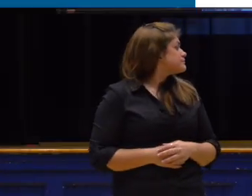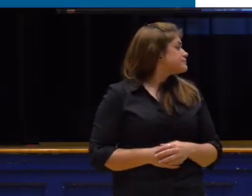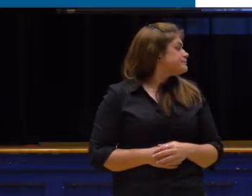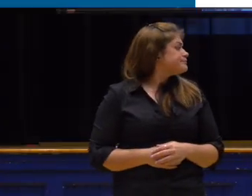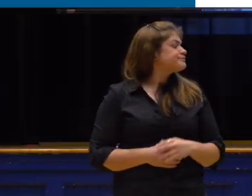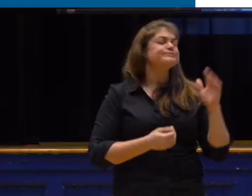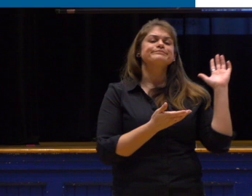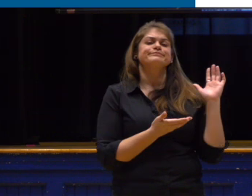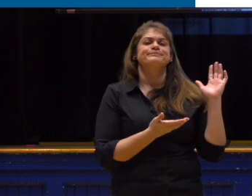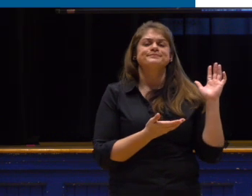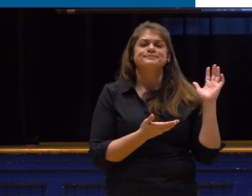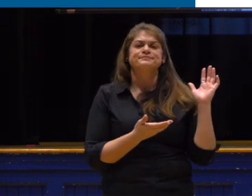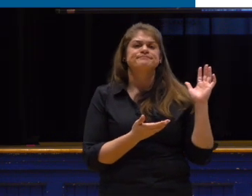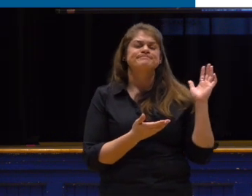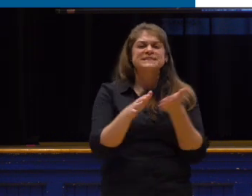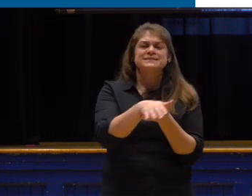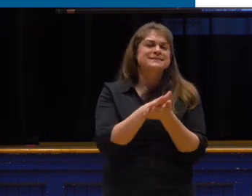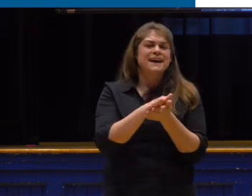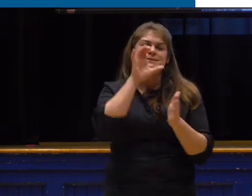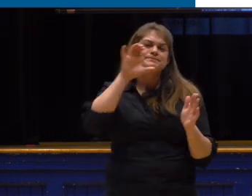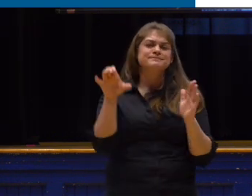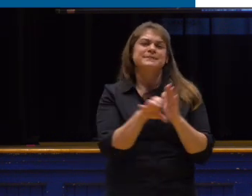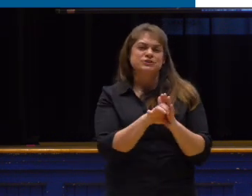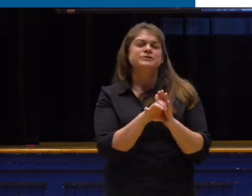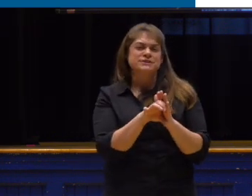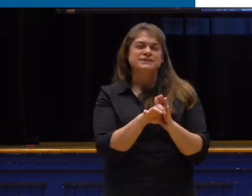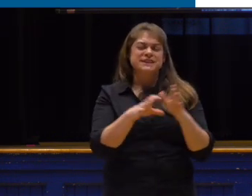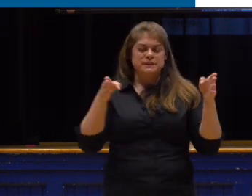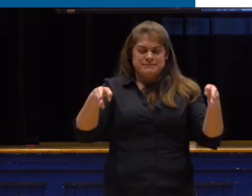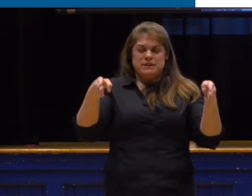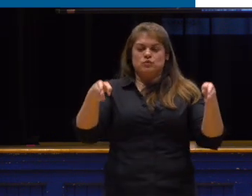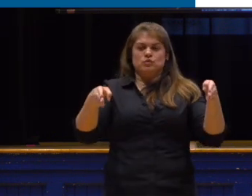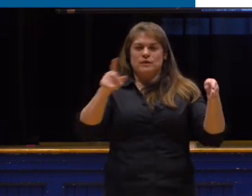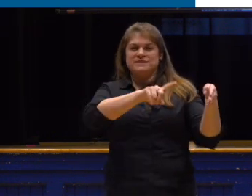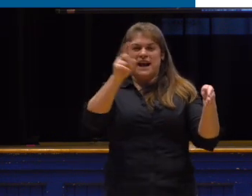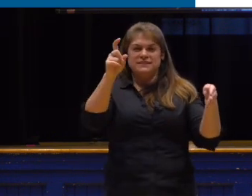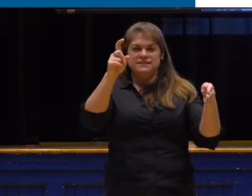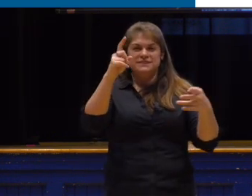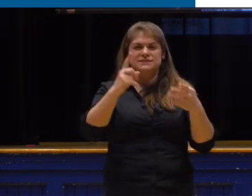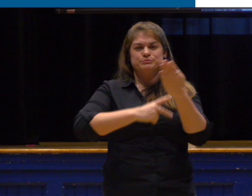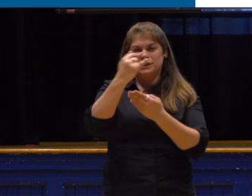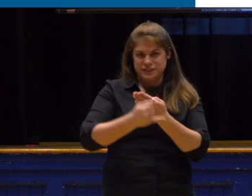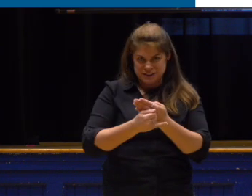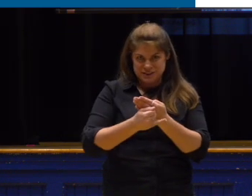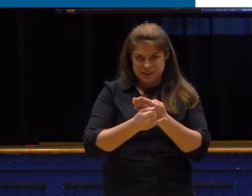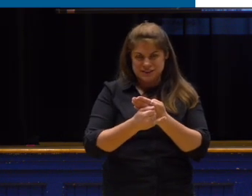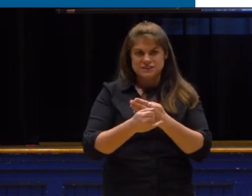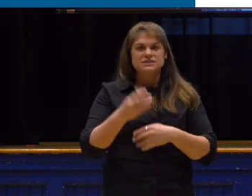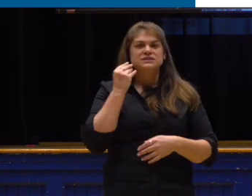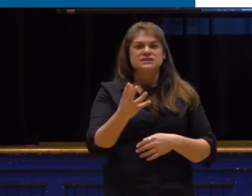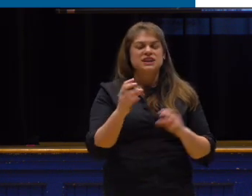This is just a nice, pretty picture of the middle of the X project. There is